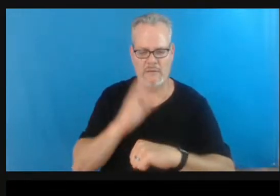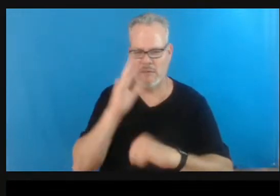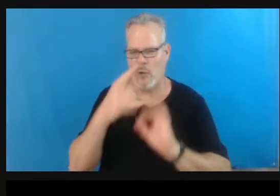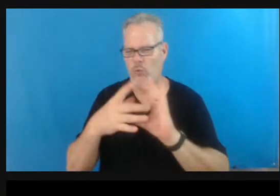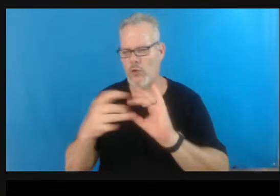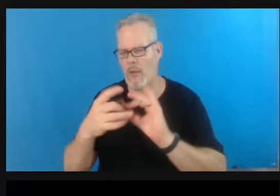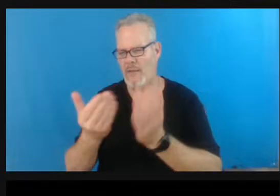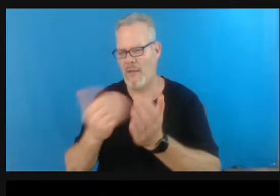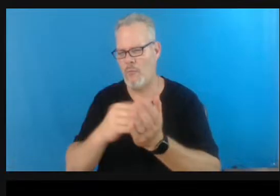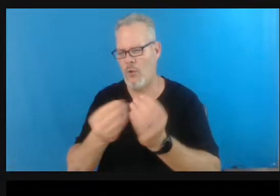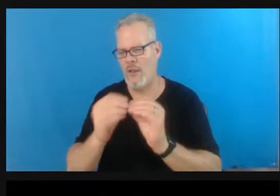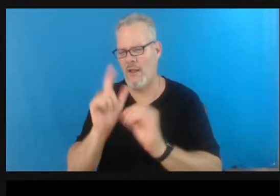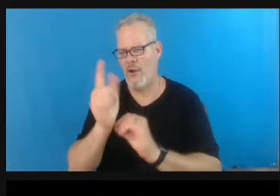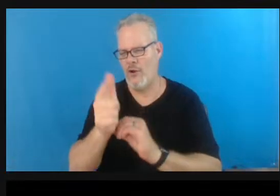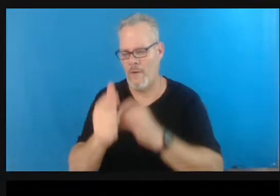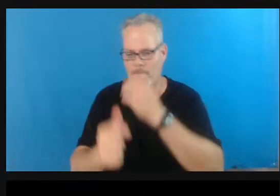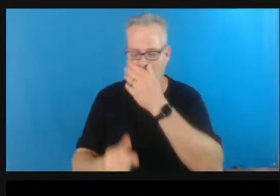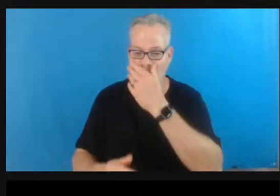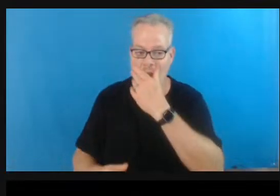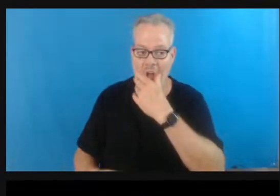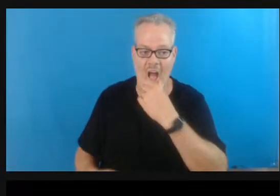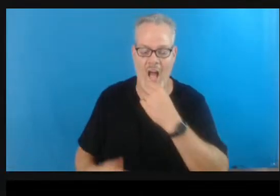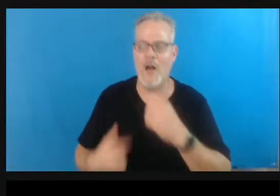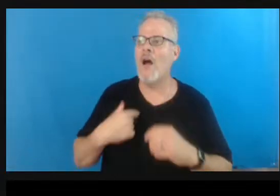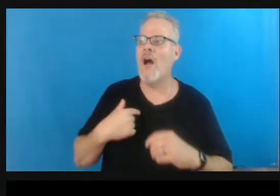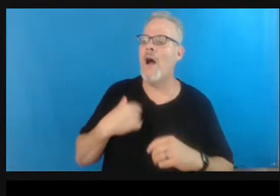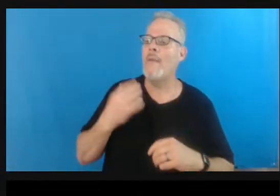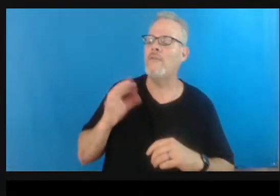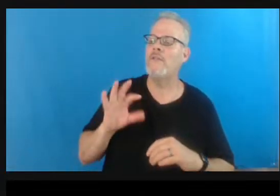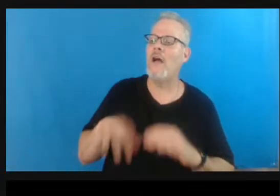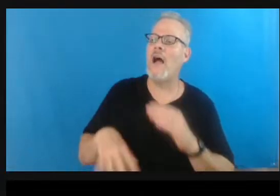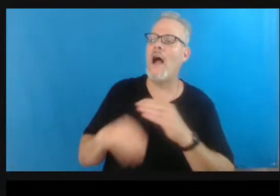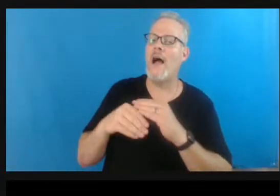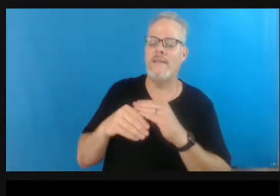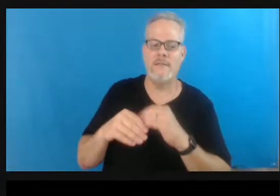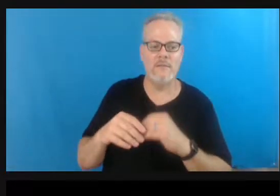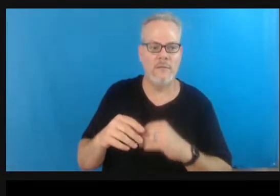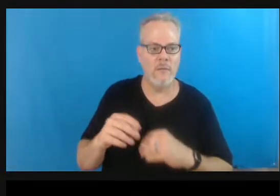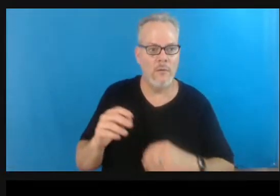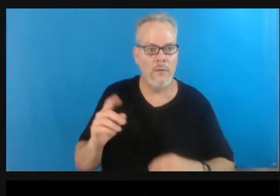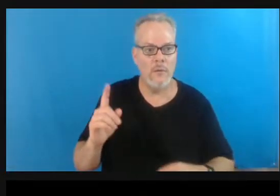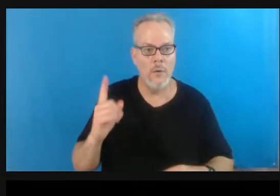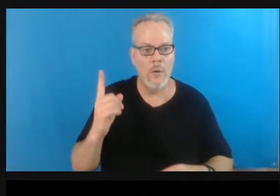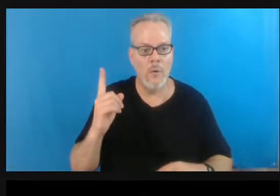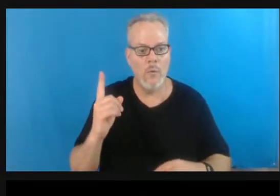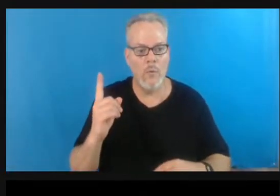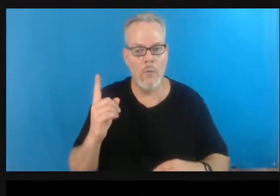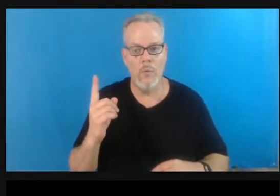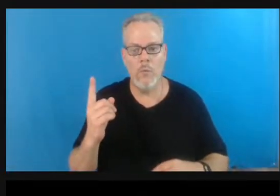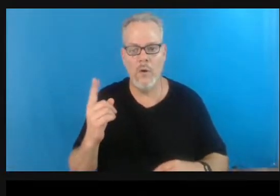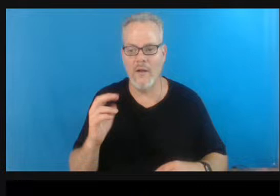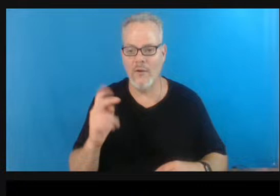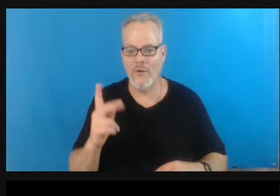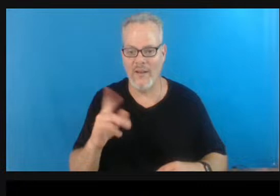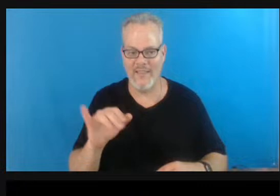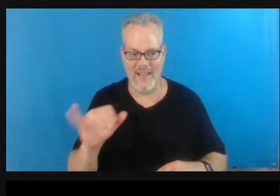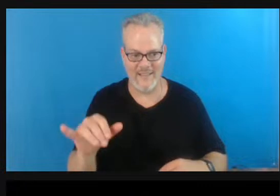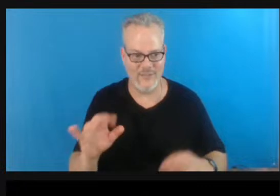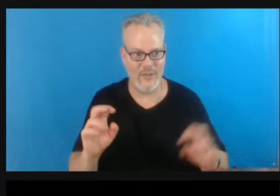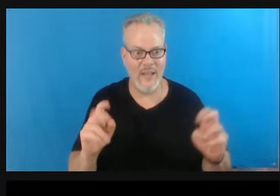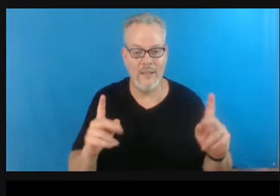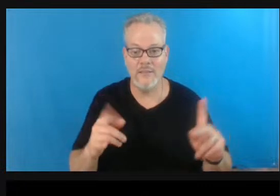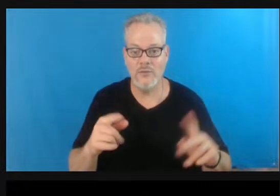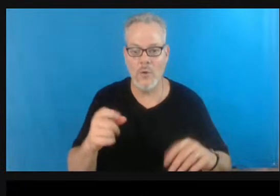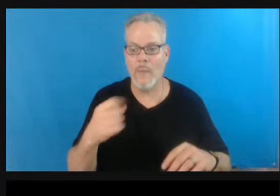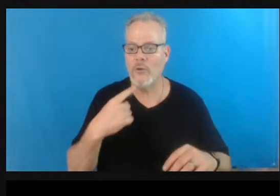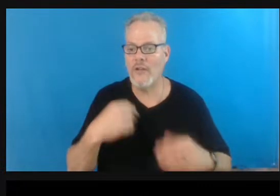while. Might hop in right here with, we got a Yeah, go question ahead. about those ones right there that Okay. your mouse is on. So I'll throw it